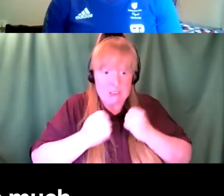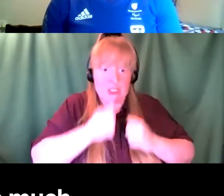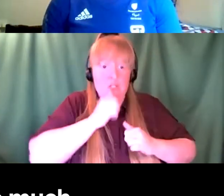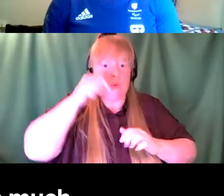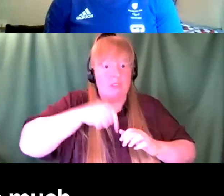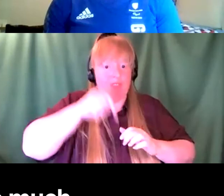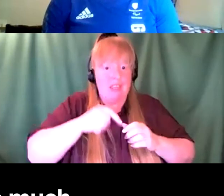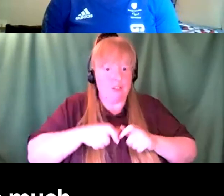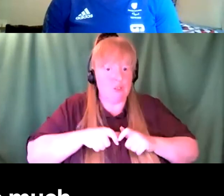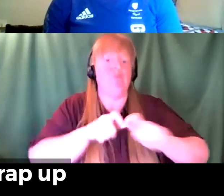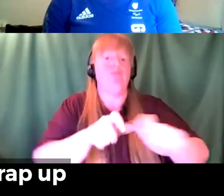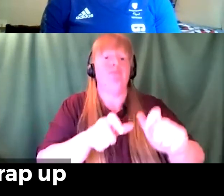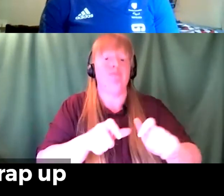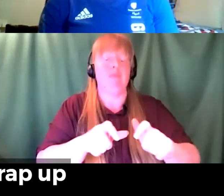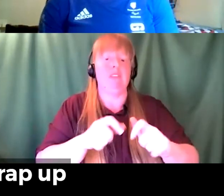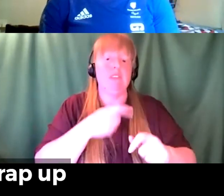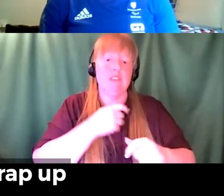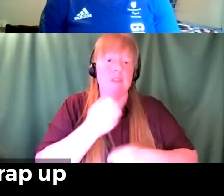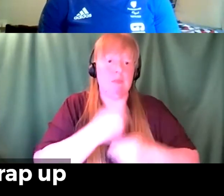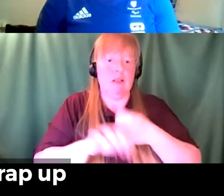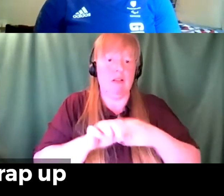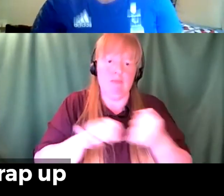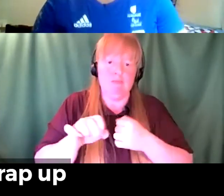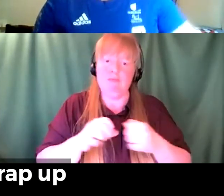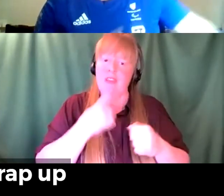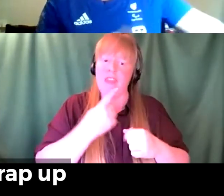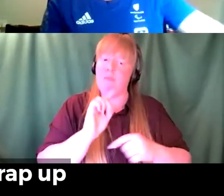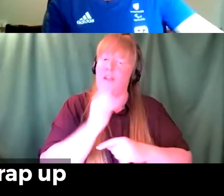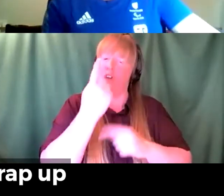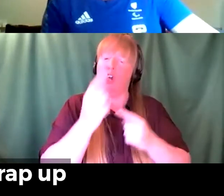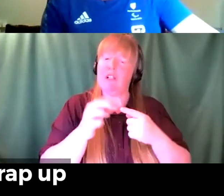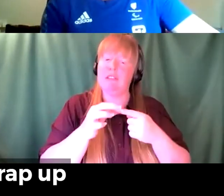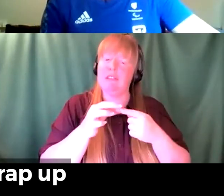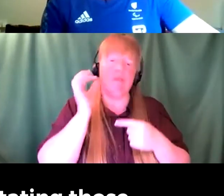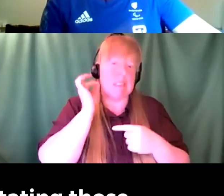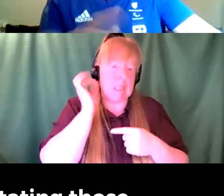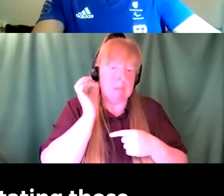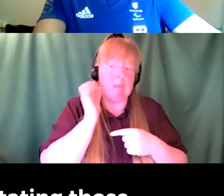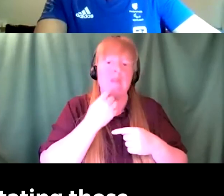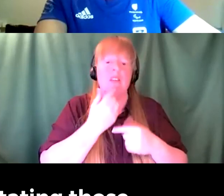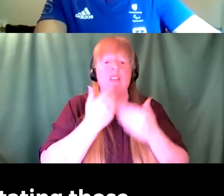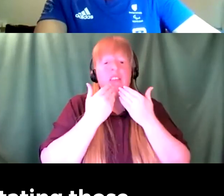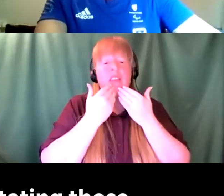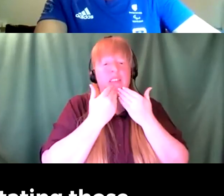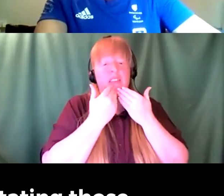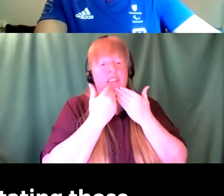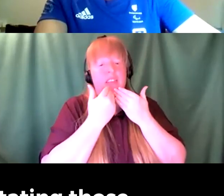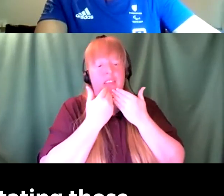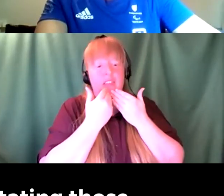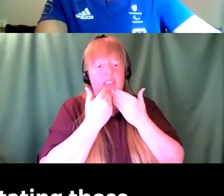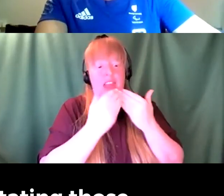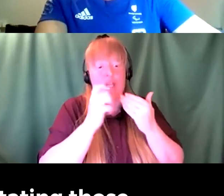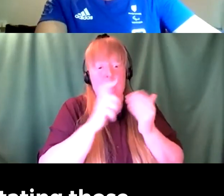Well, thank you so much. I think we kind of need to wrap up on questions now. Thank you, Claire, for